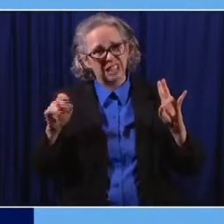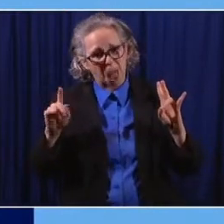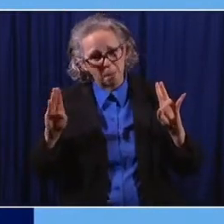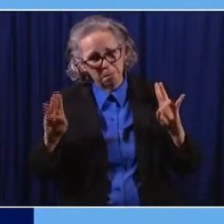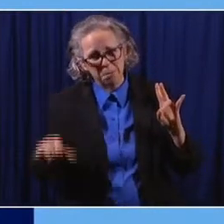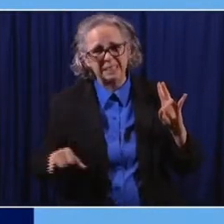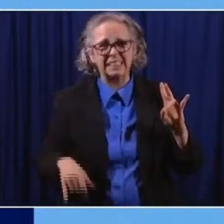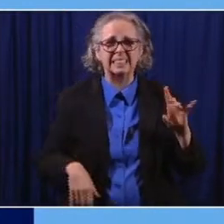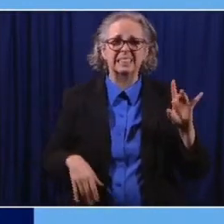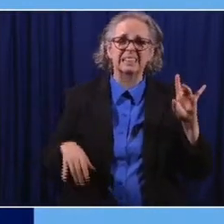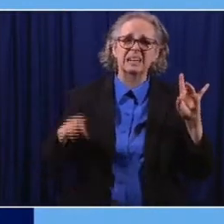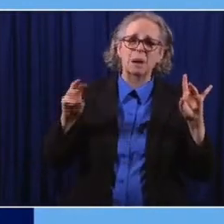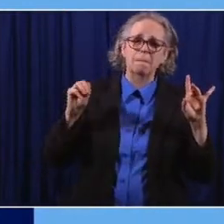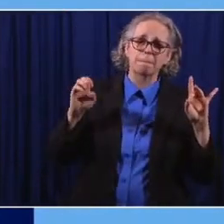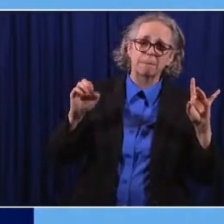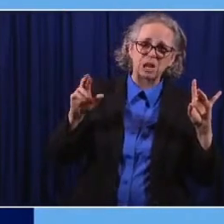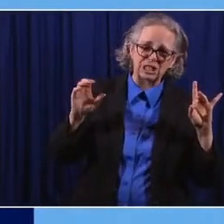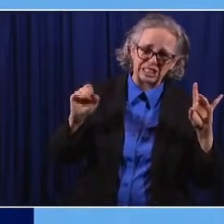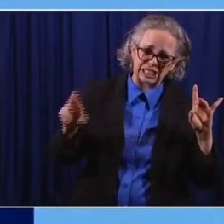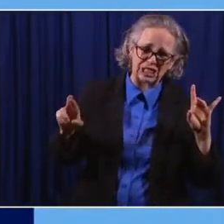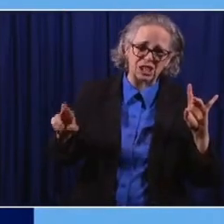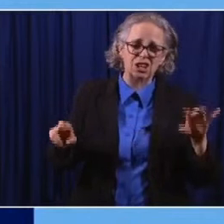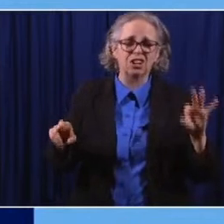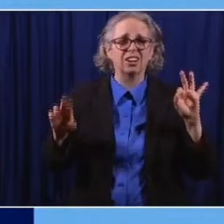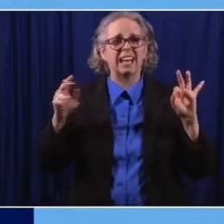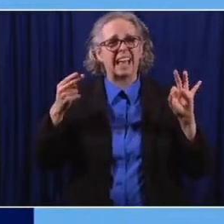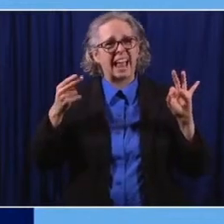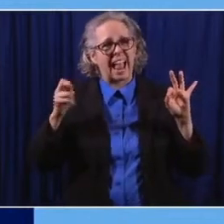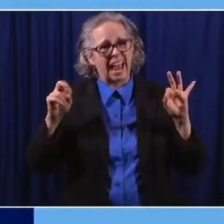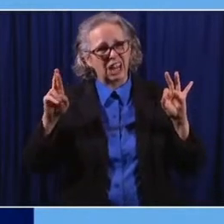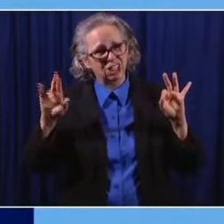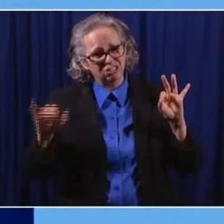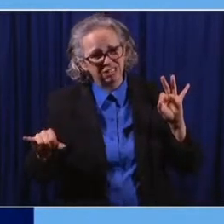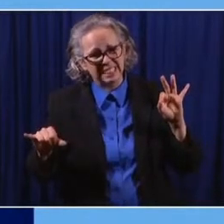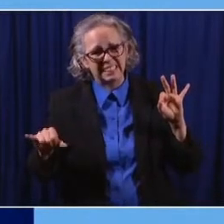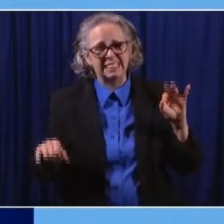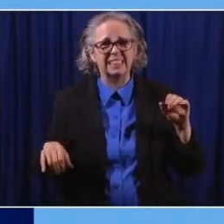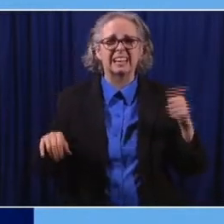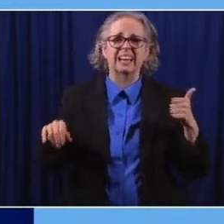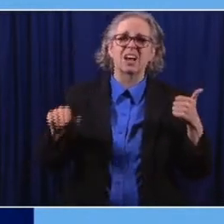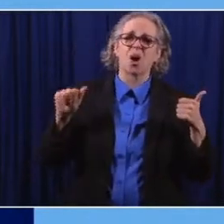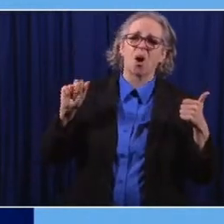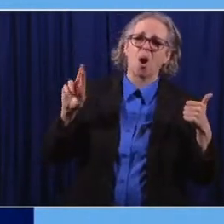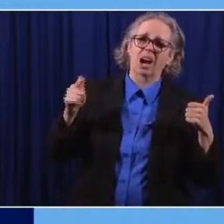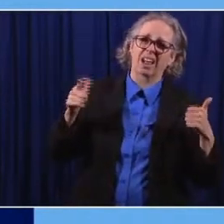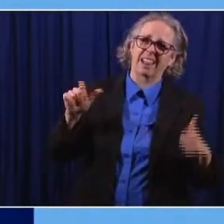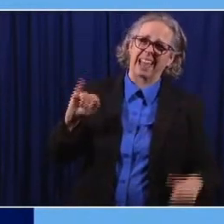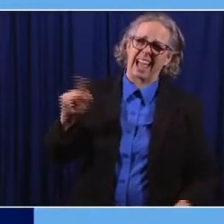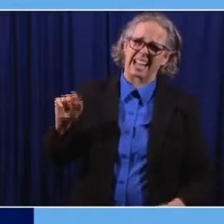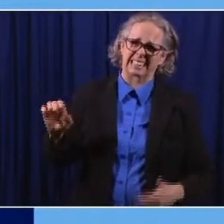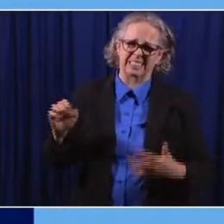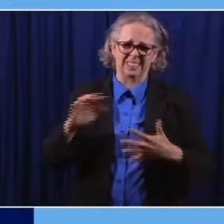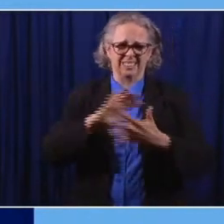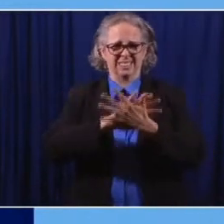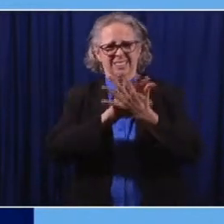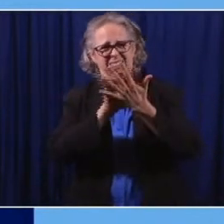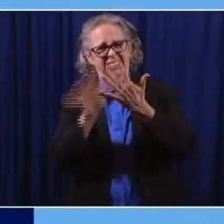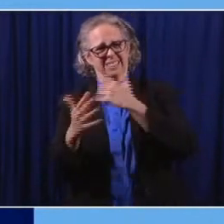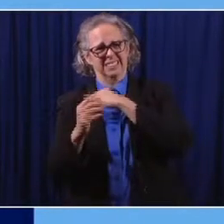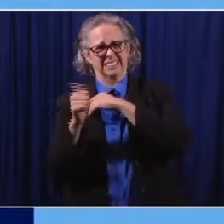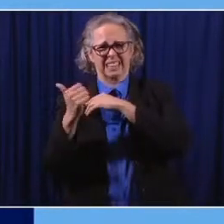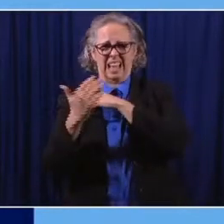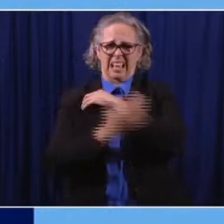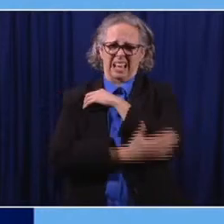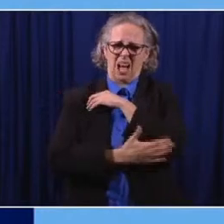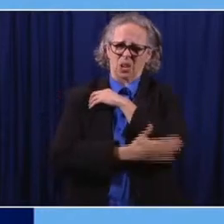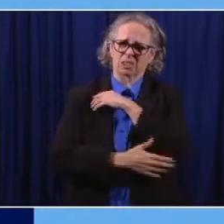most of these counties, 9 of these 10 counties are fairly rural counties. Butler is certainly not a rural county.